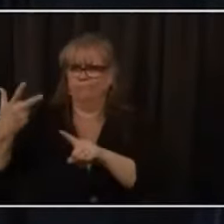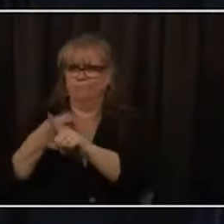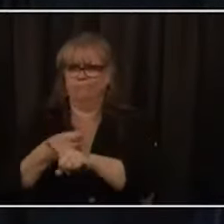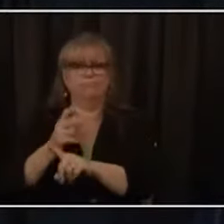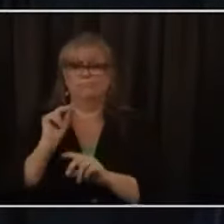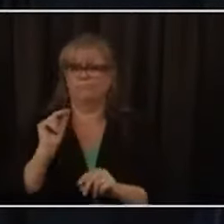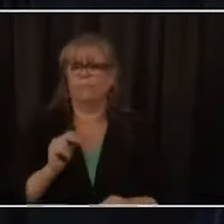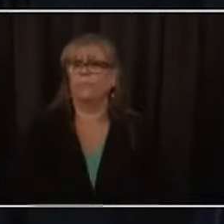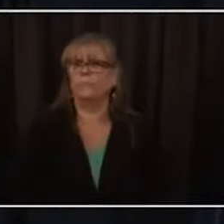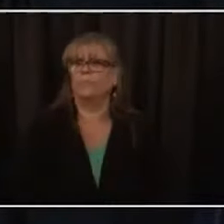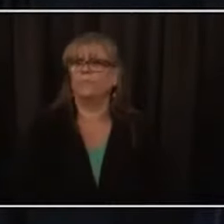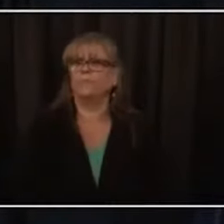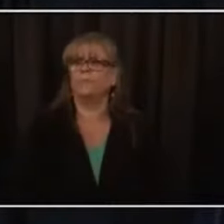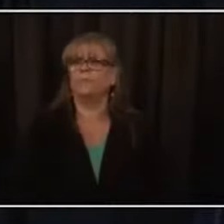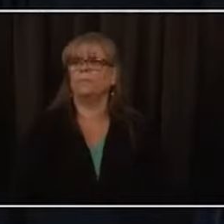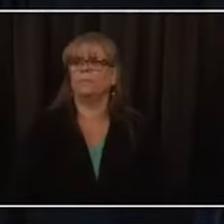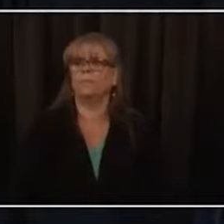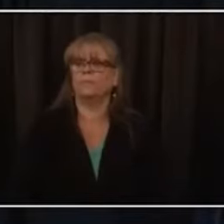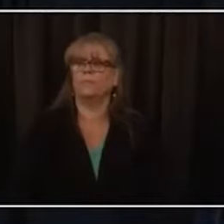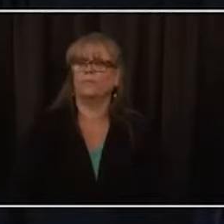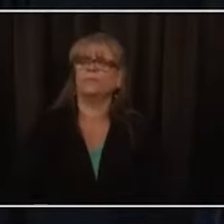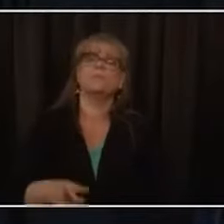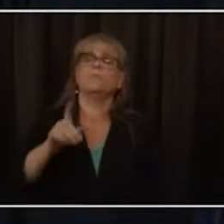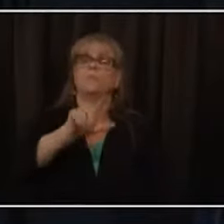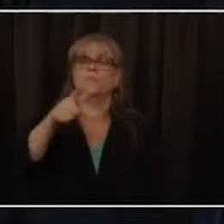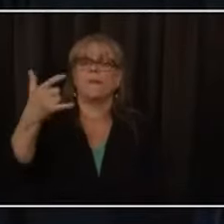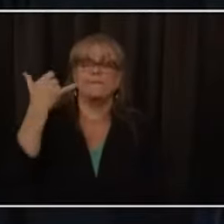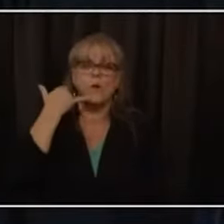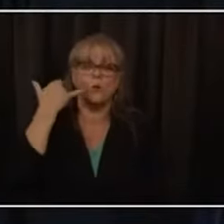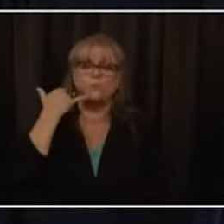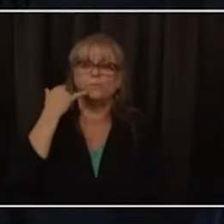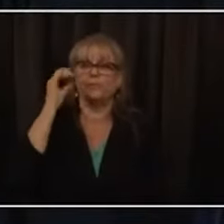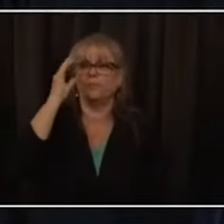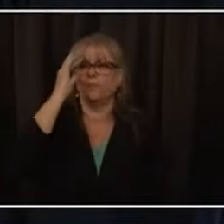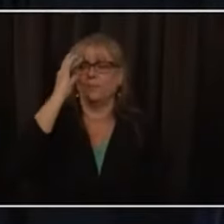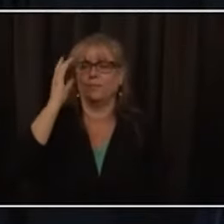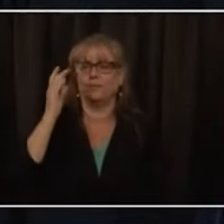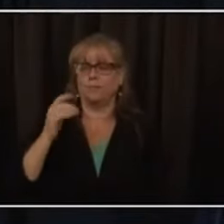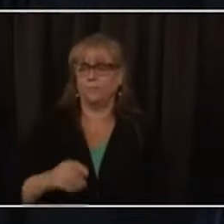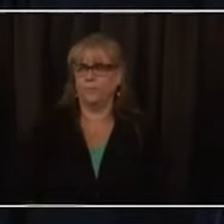Hey, everyone, this is Gabrielle. Oh, sorry. Continue, please. Go ahead.